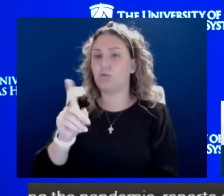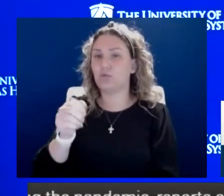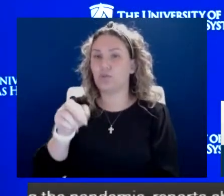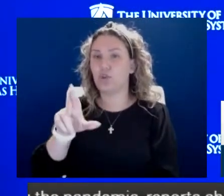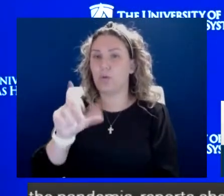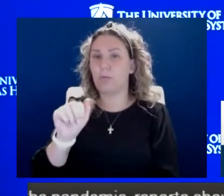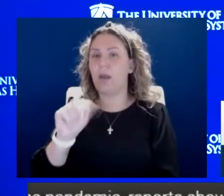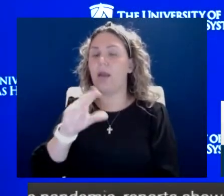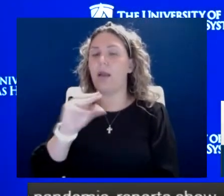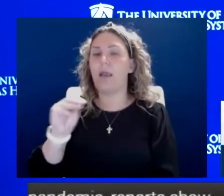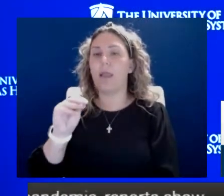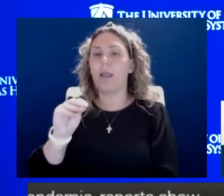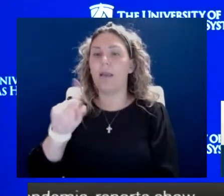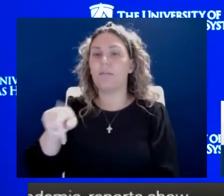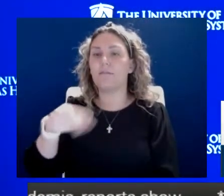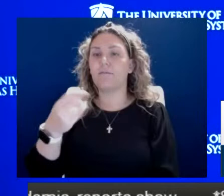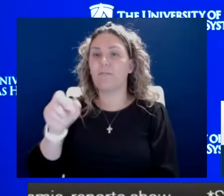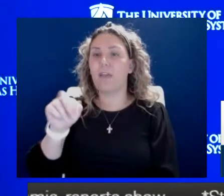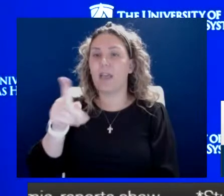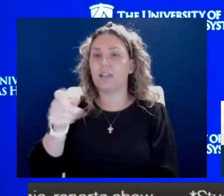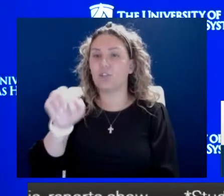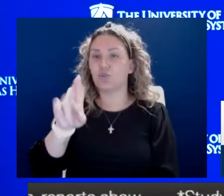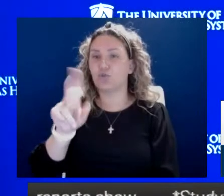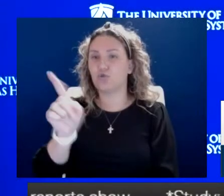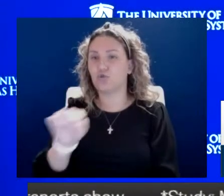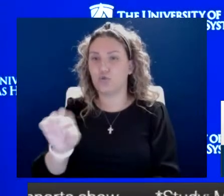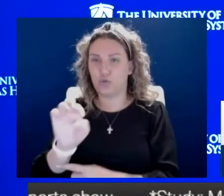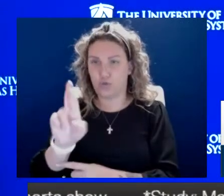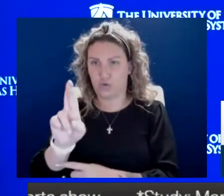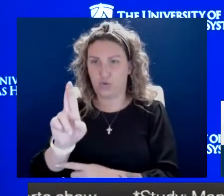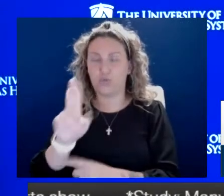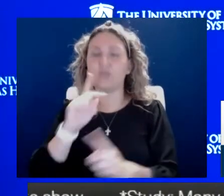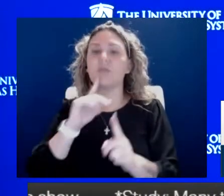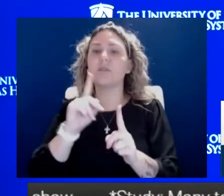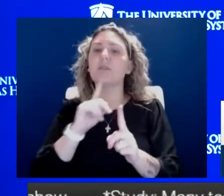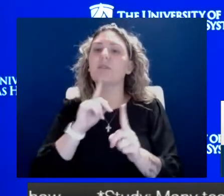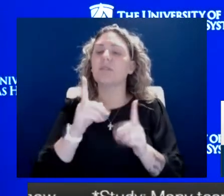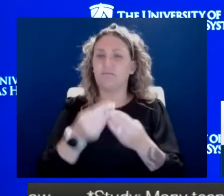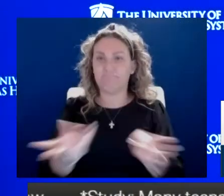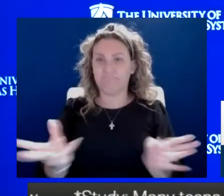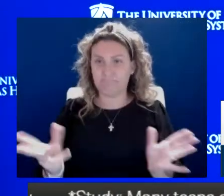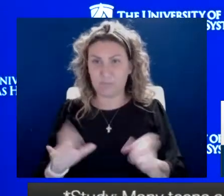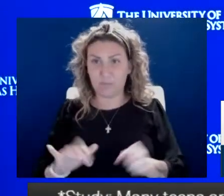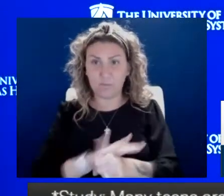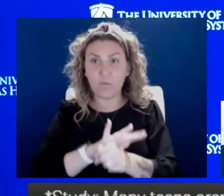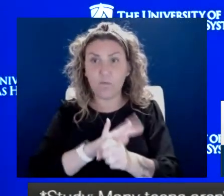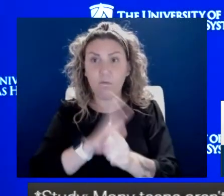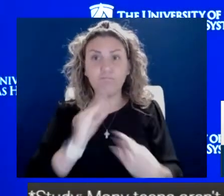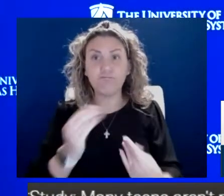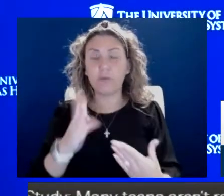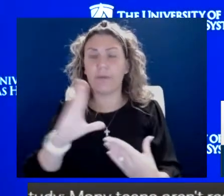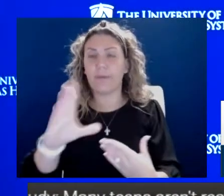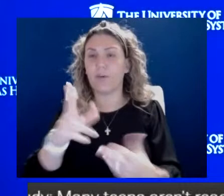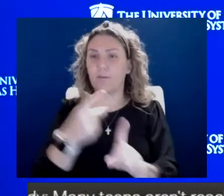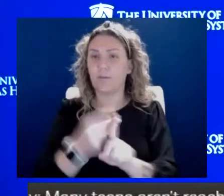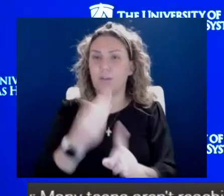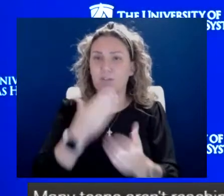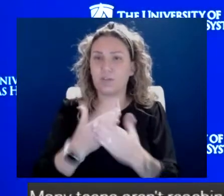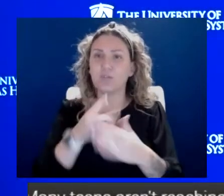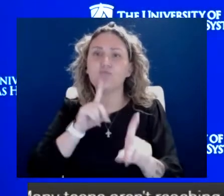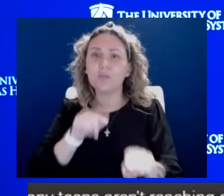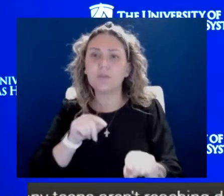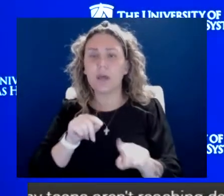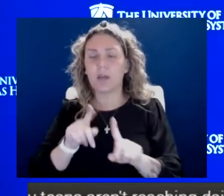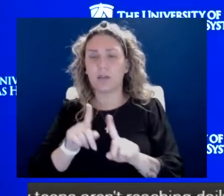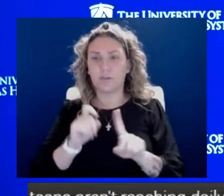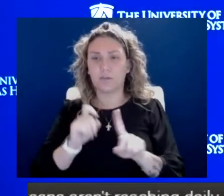put out press releases, although I haven't seen the full data, saying that their vaccines do elicit a good response. By this, all that I've